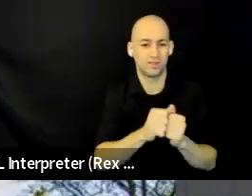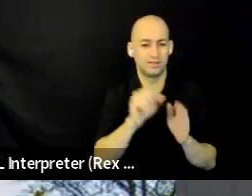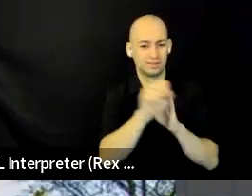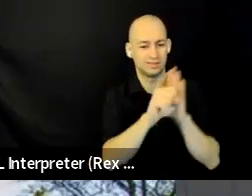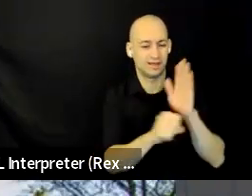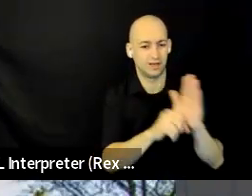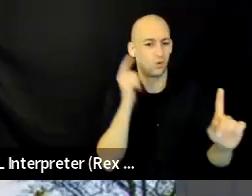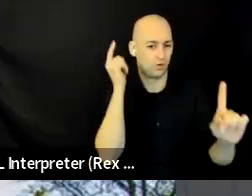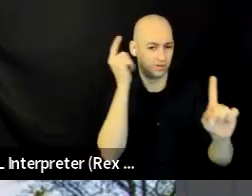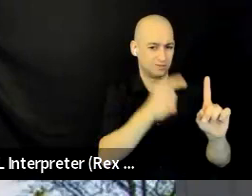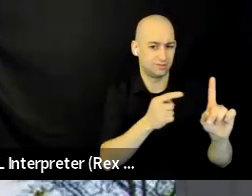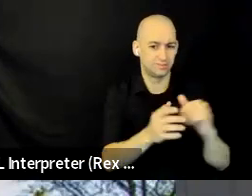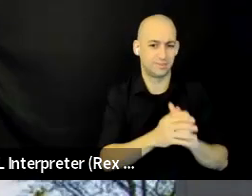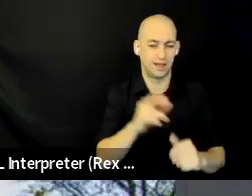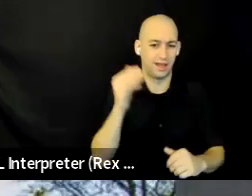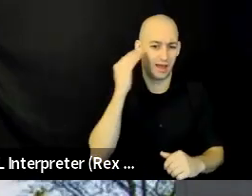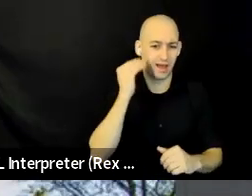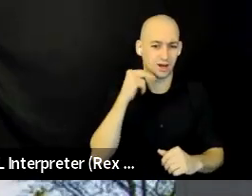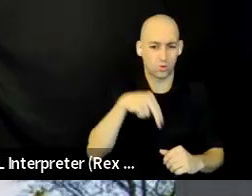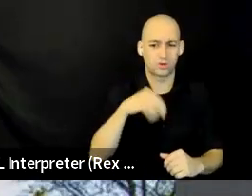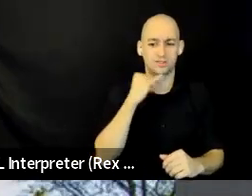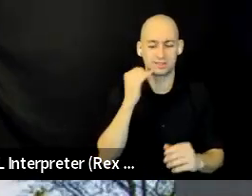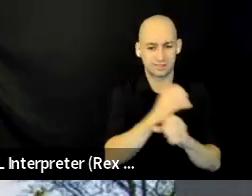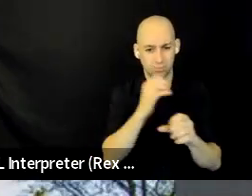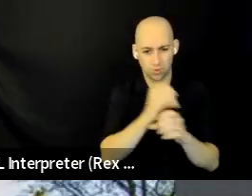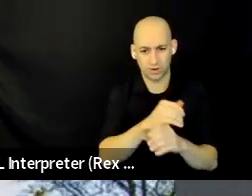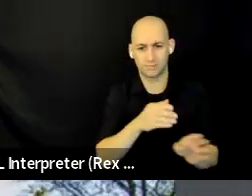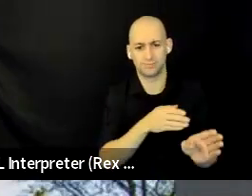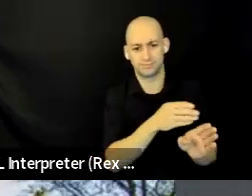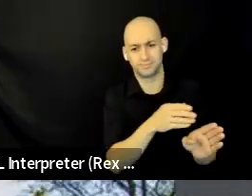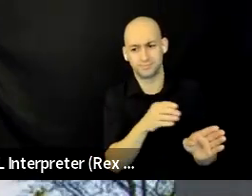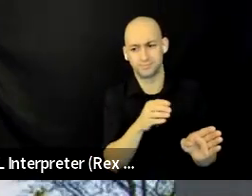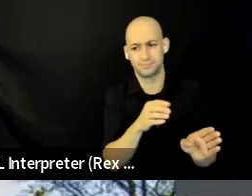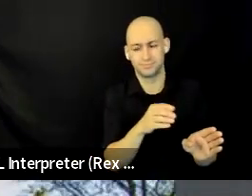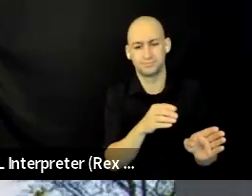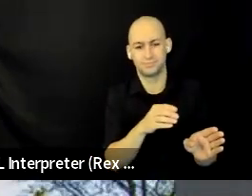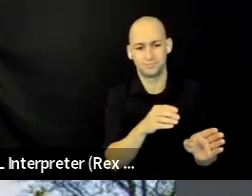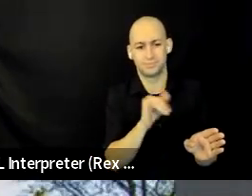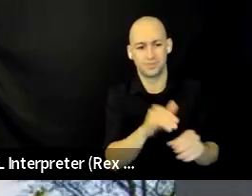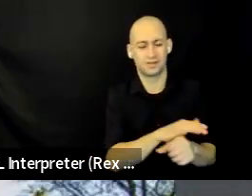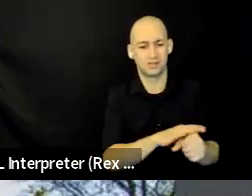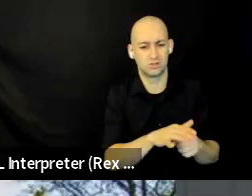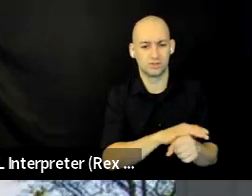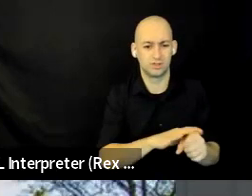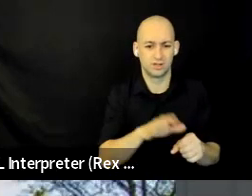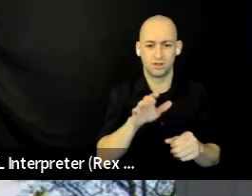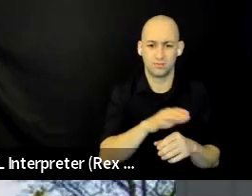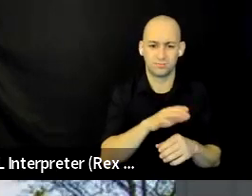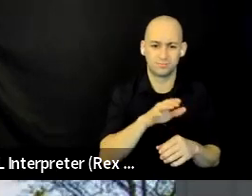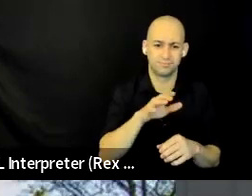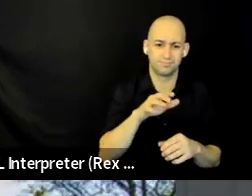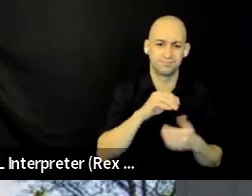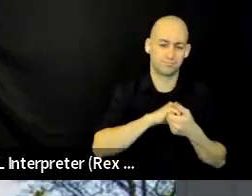exploring alignment workshops where we would invite districts, local partners, as well as internal